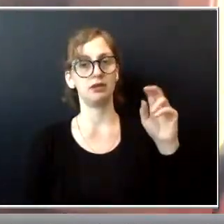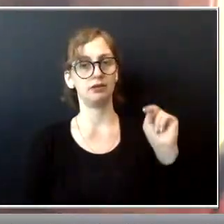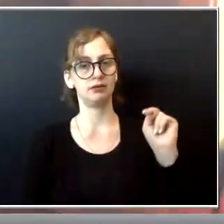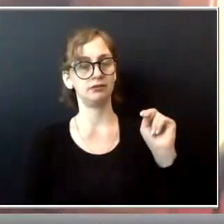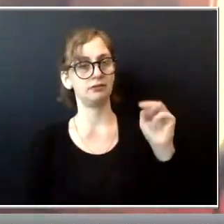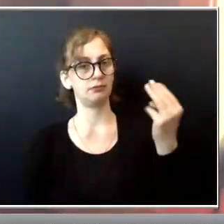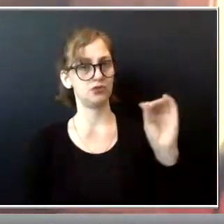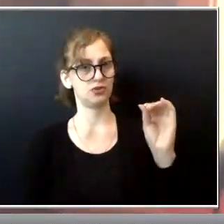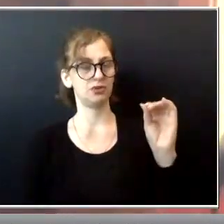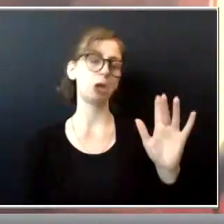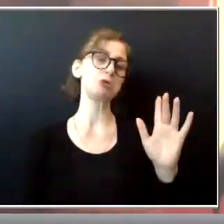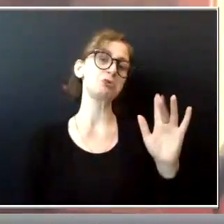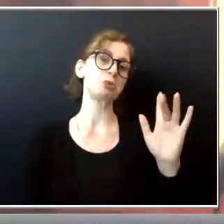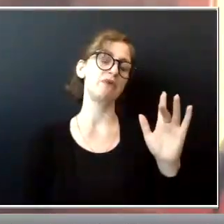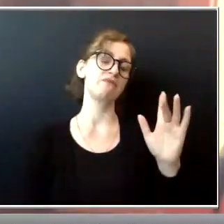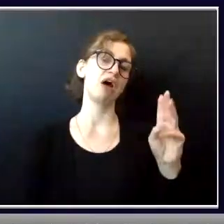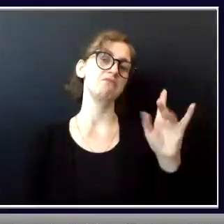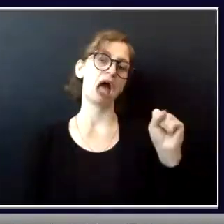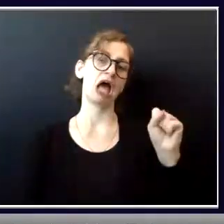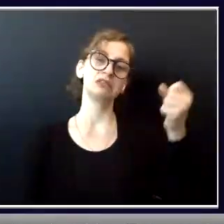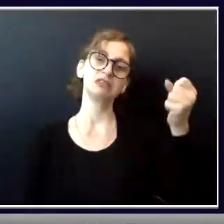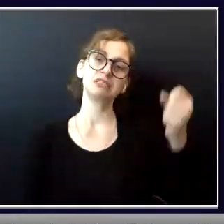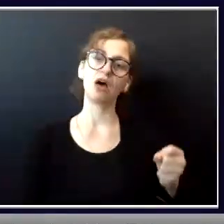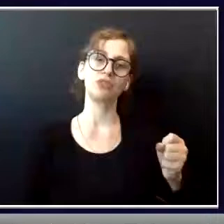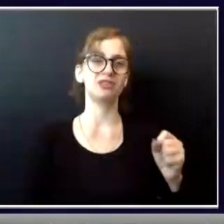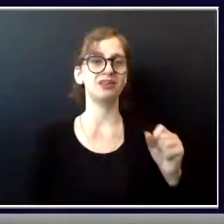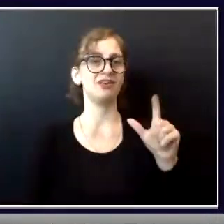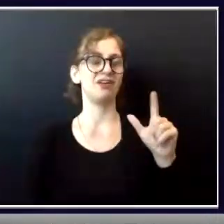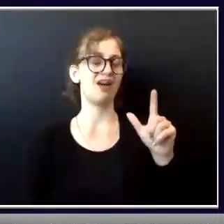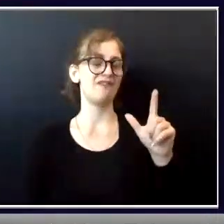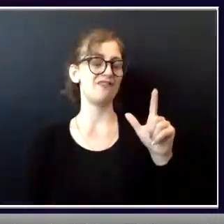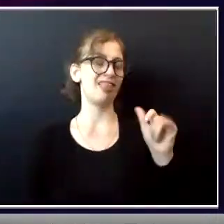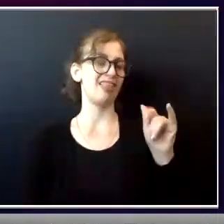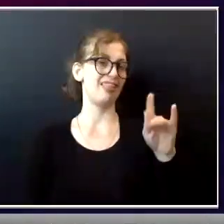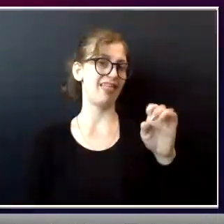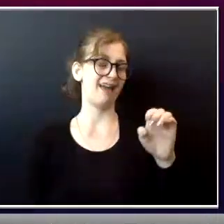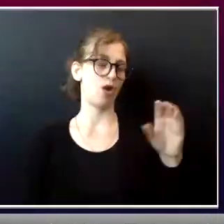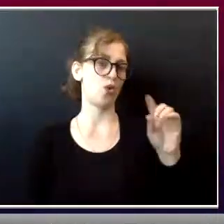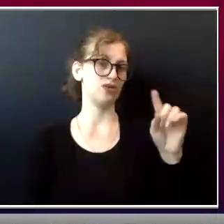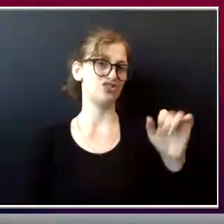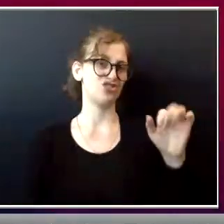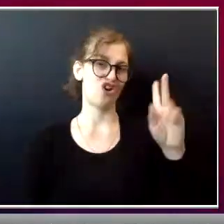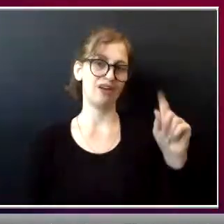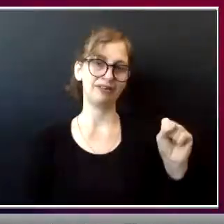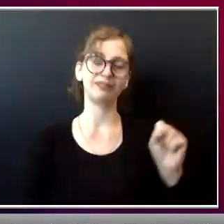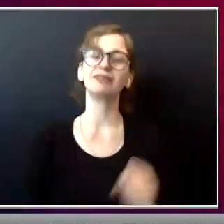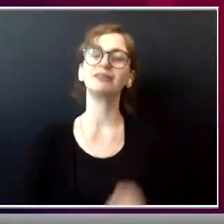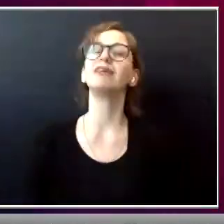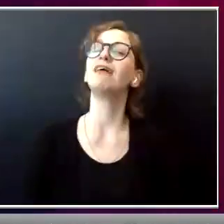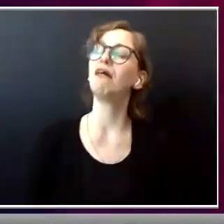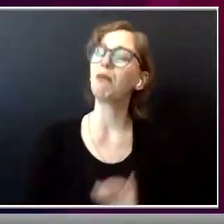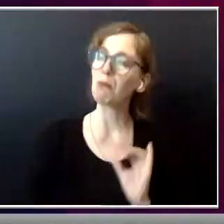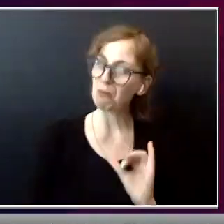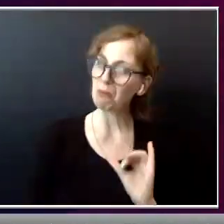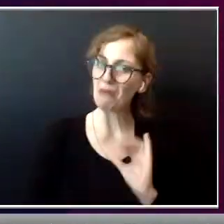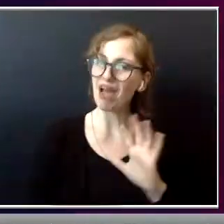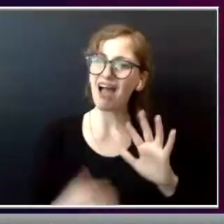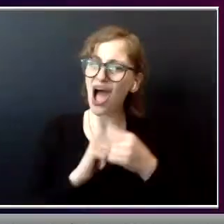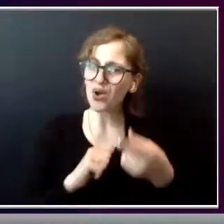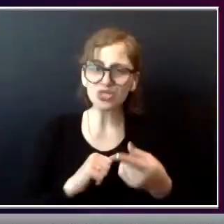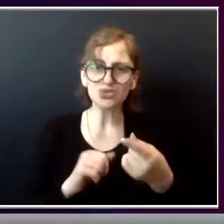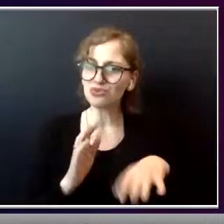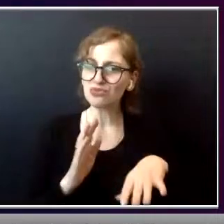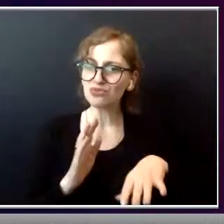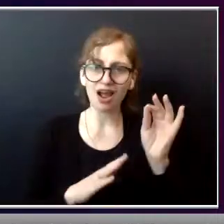of the Lake of the Ozarks. Got it. And how did you discover that Dr. Reddy could do this procedure?